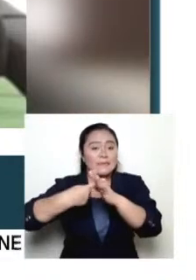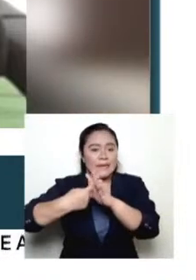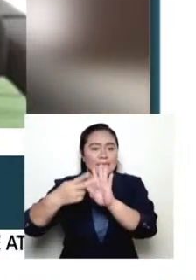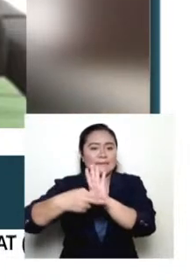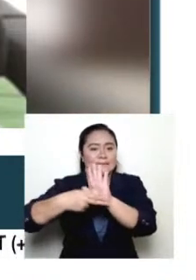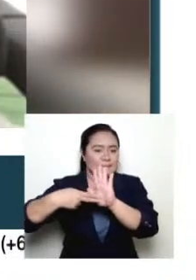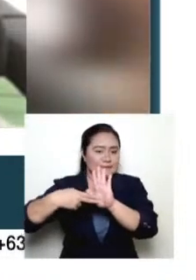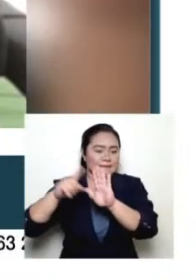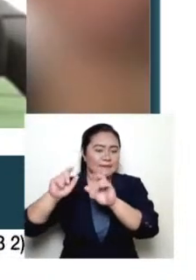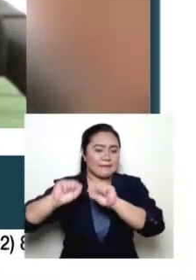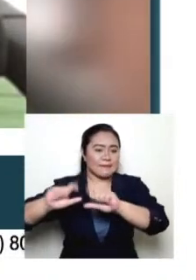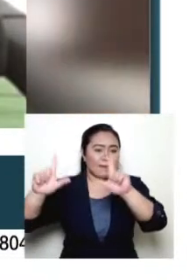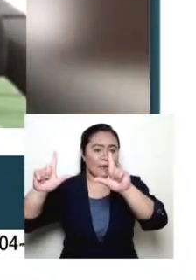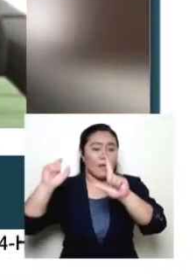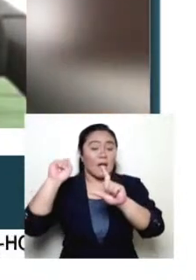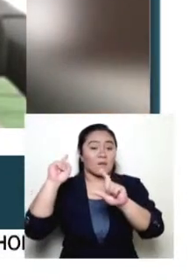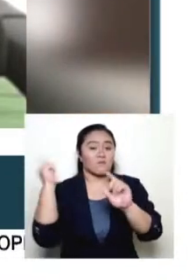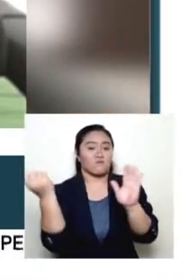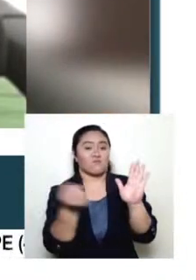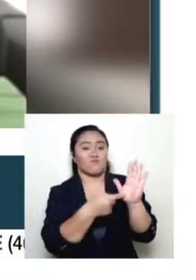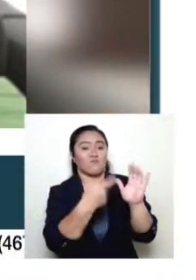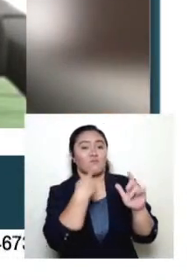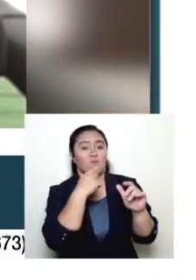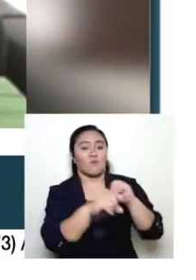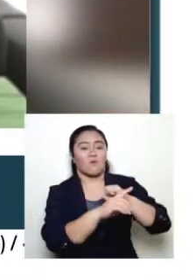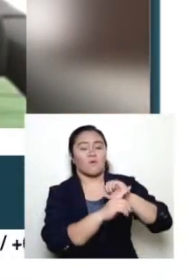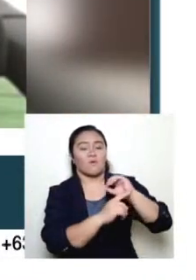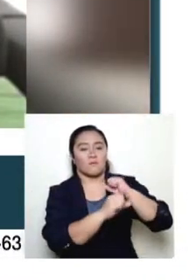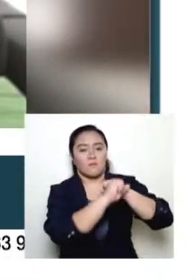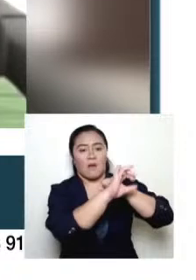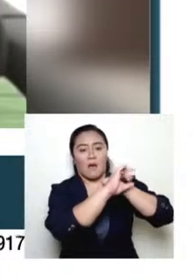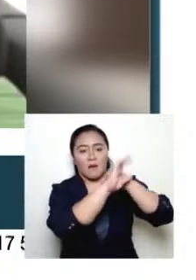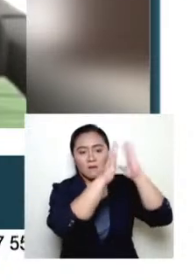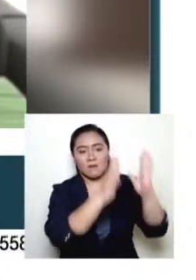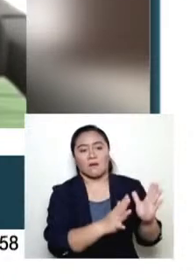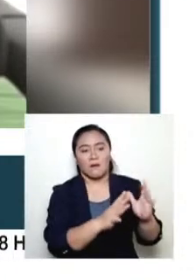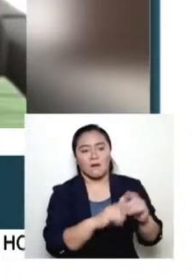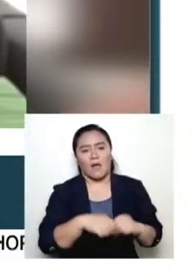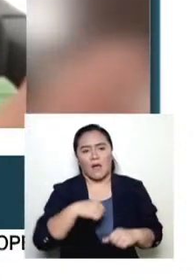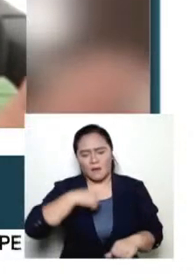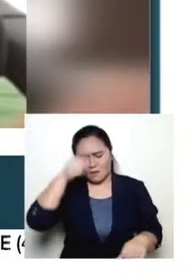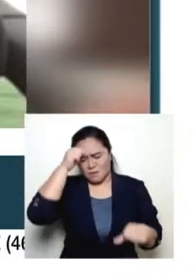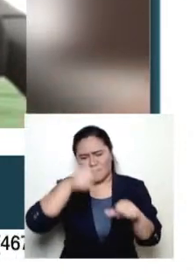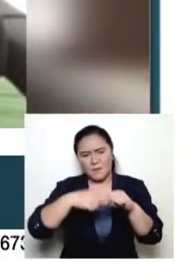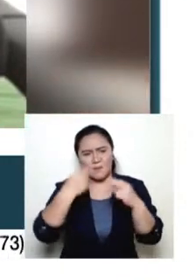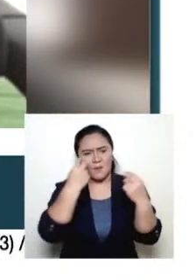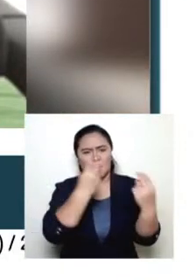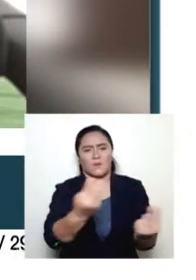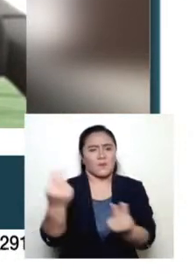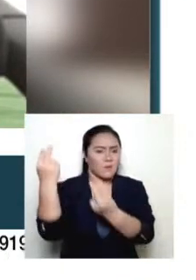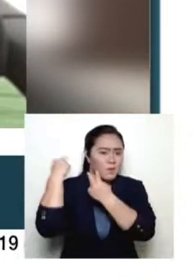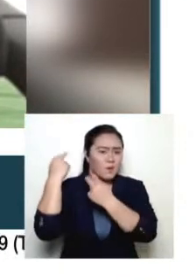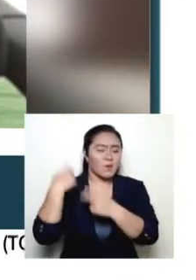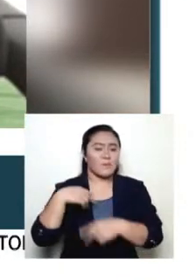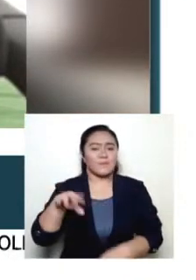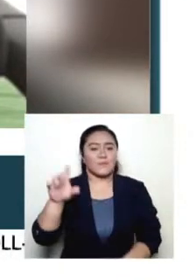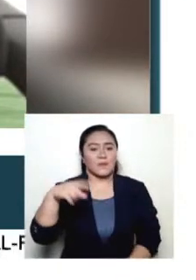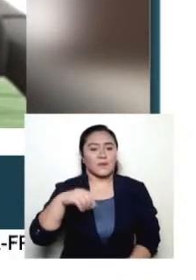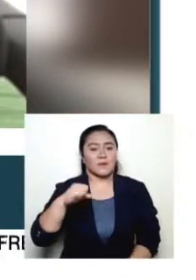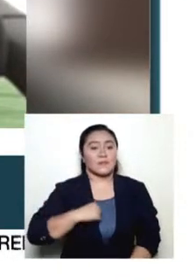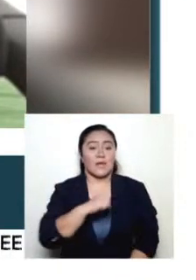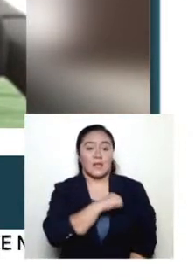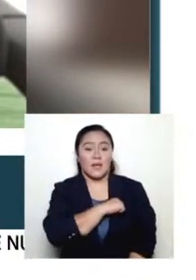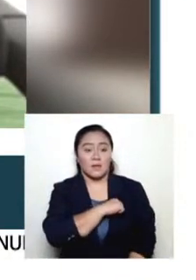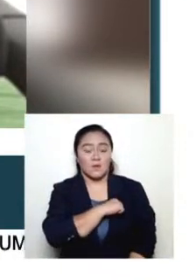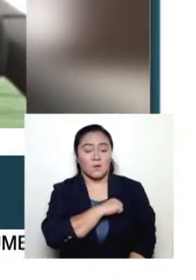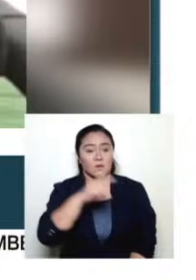tagged activists. He red tagged opposition members. In fact, I remember Senator Ninoy Aquino was convicted by a